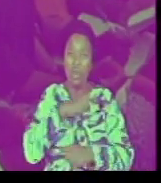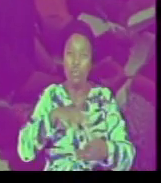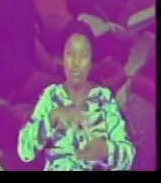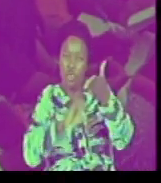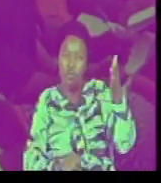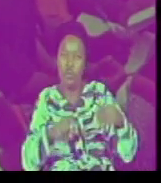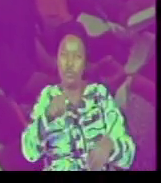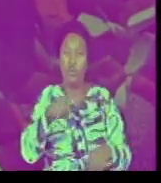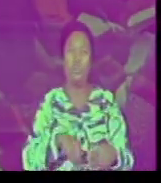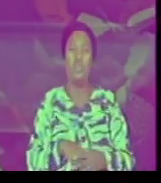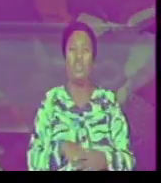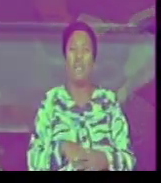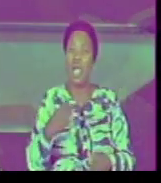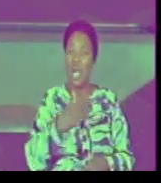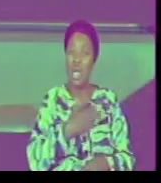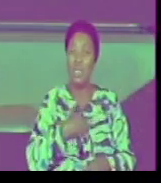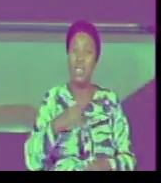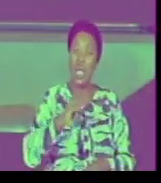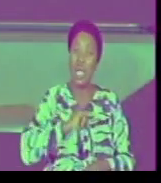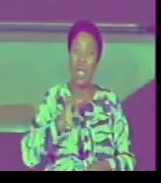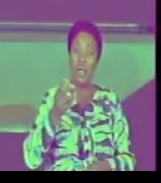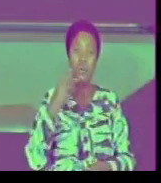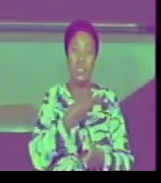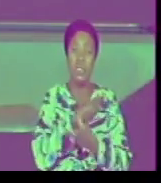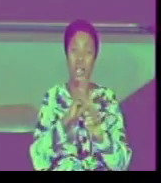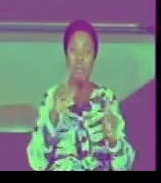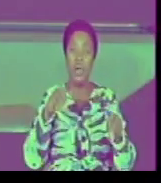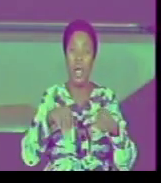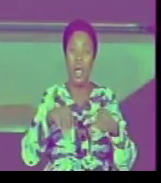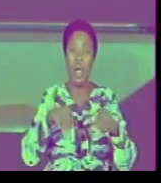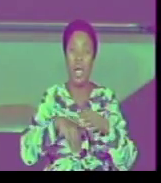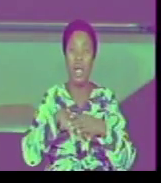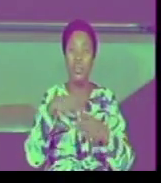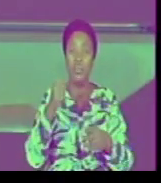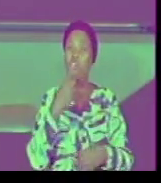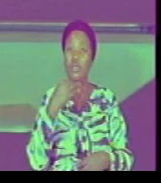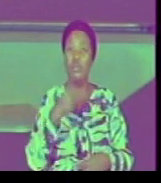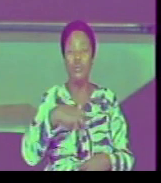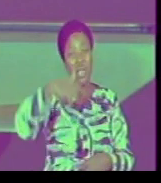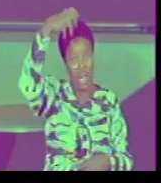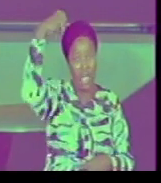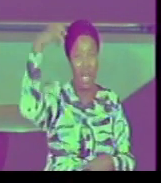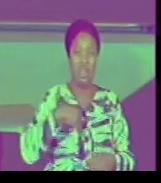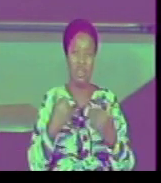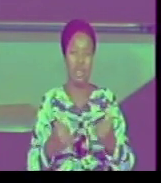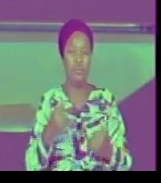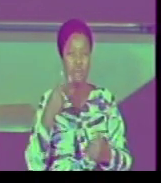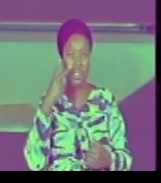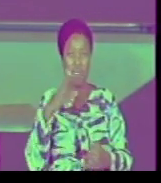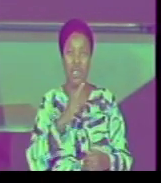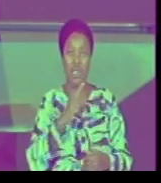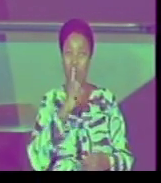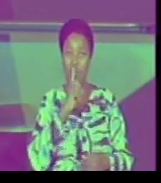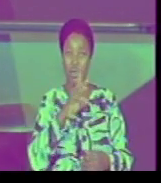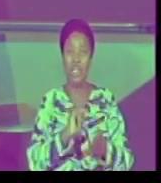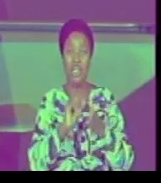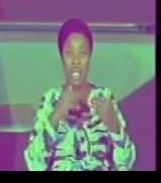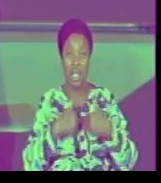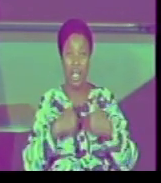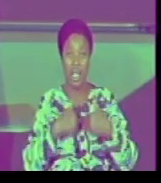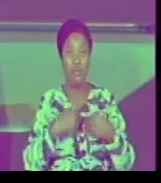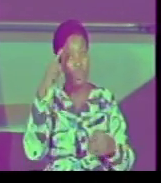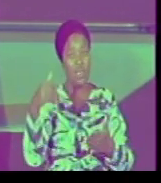I was delivered out of the mouth of the lion. And now look at the assurance I have for the new year. Verse